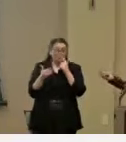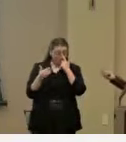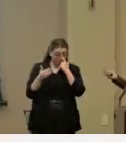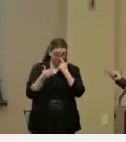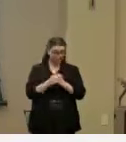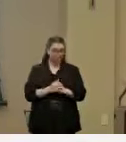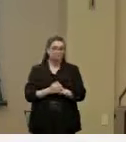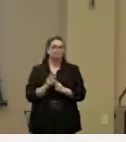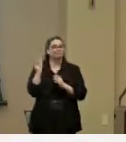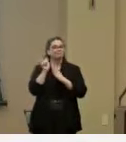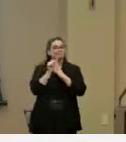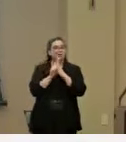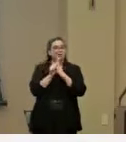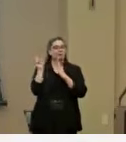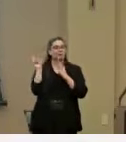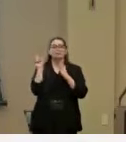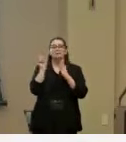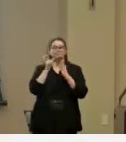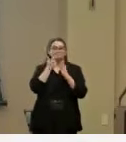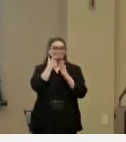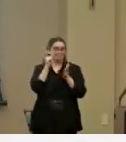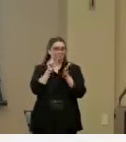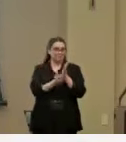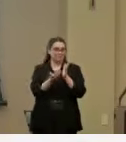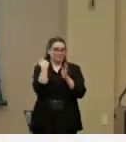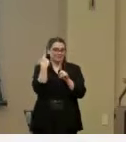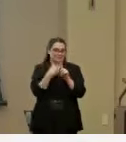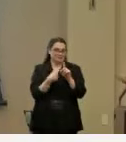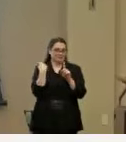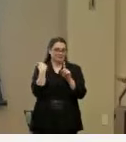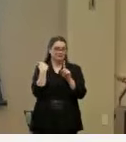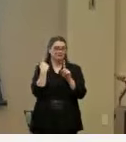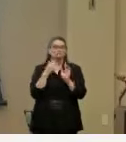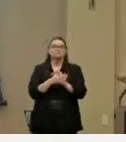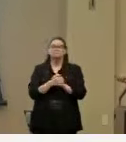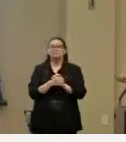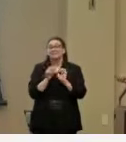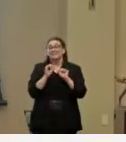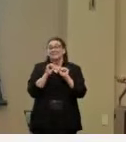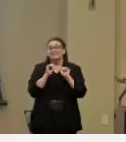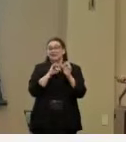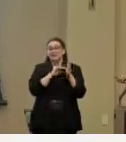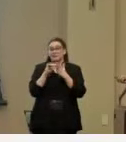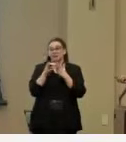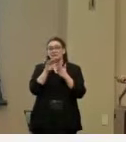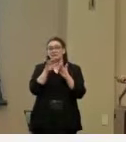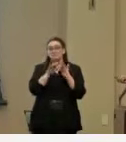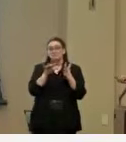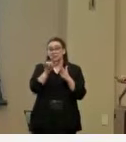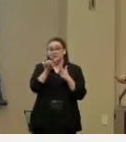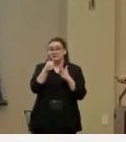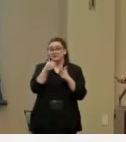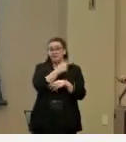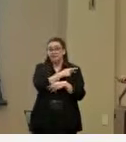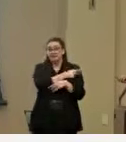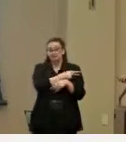and this report was just published last month, showing their continued study. Now they're up to 10 lupus patients that have